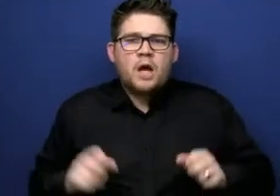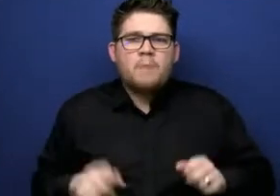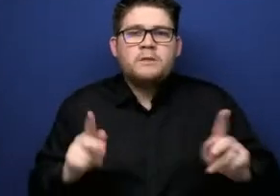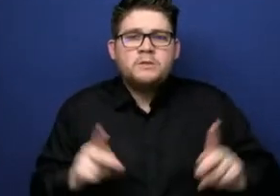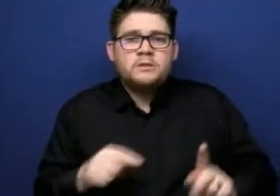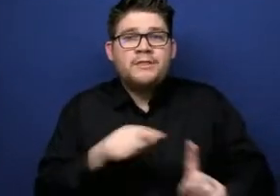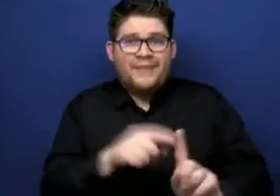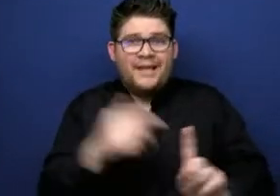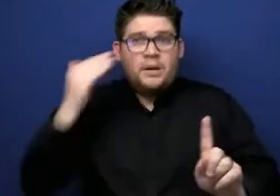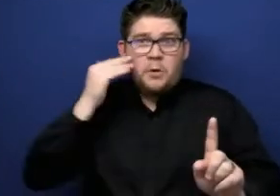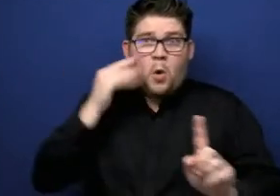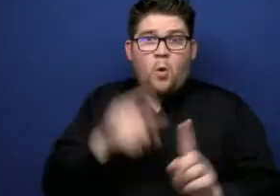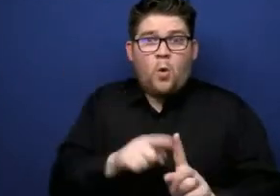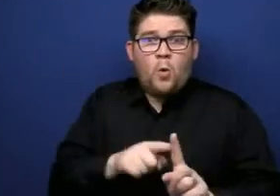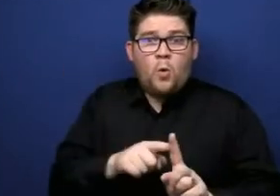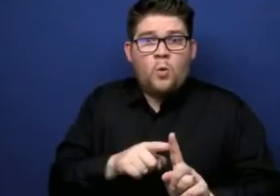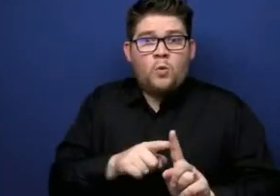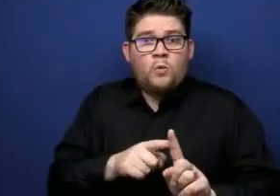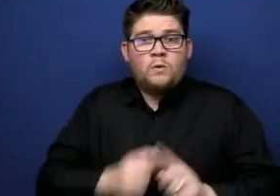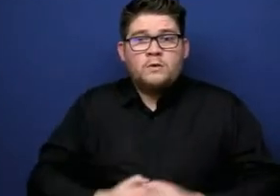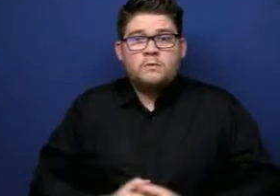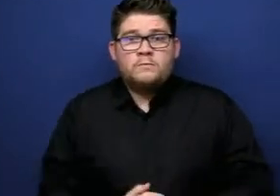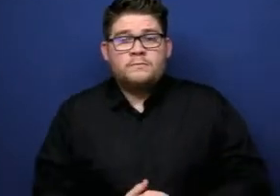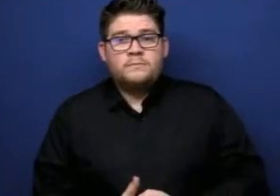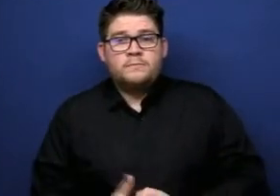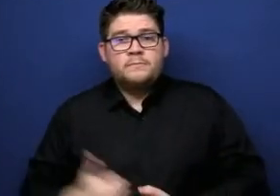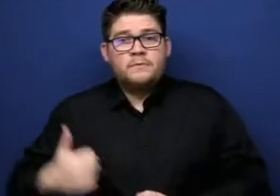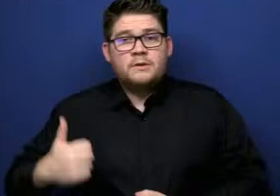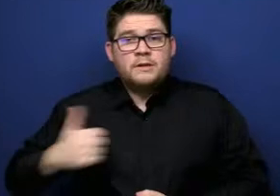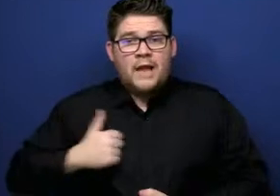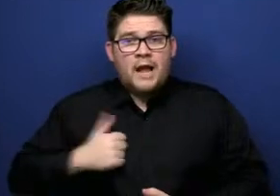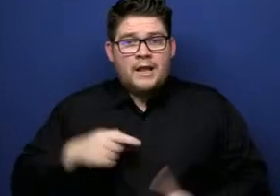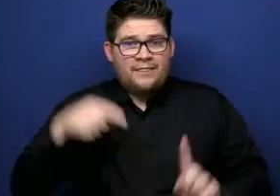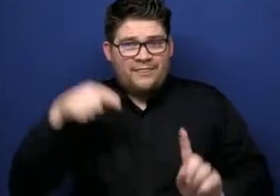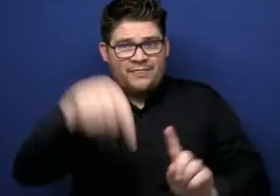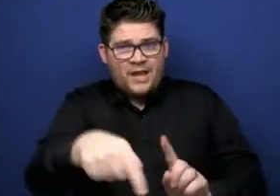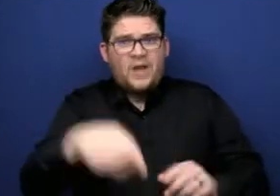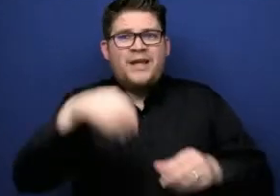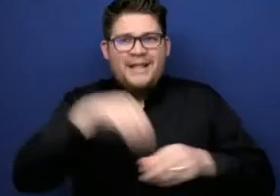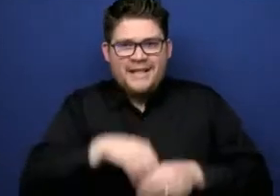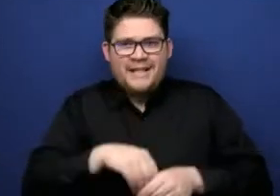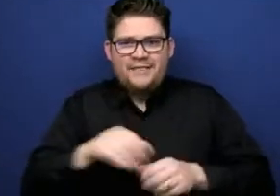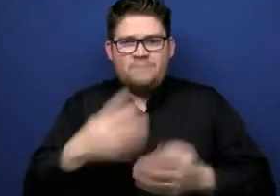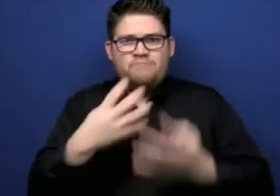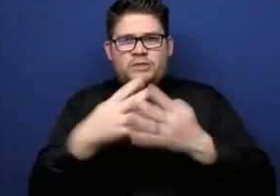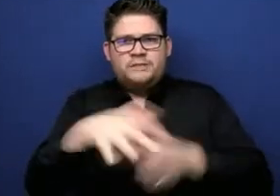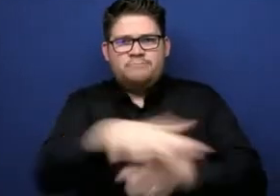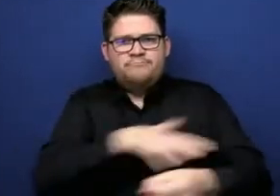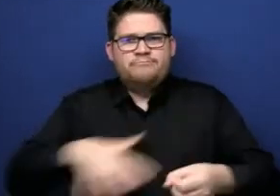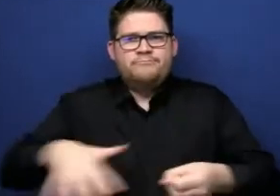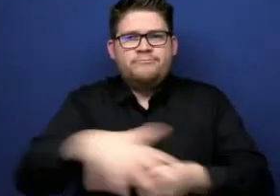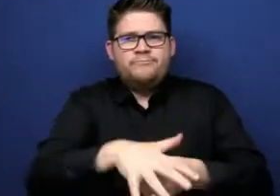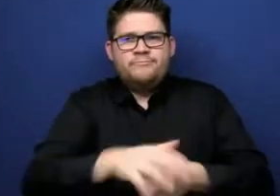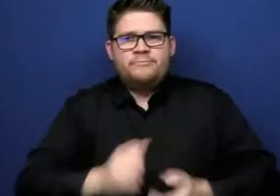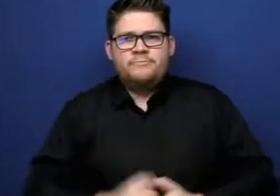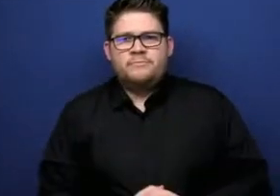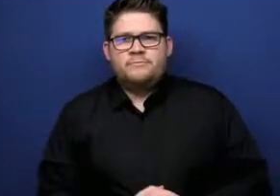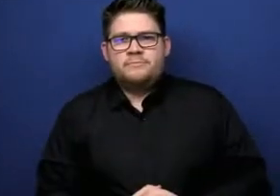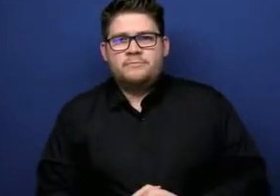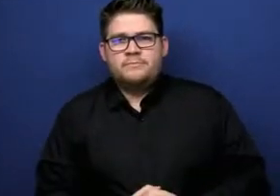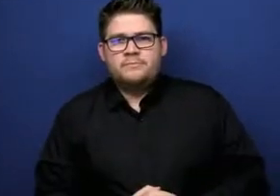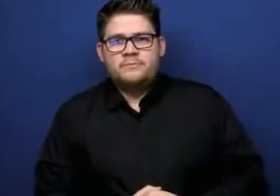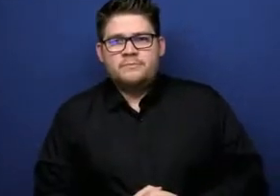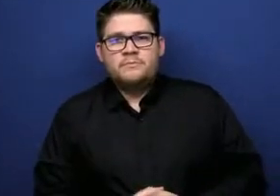Canada was there in Auschwitz. I worked most of my career in the Health Sciences Center Hospital, UBC Department